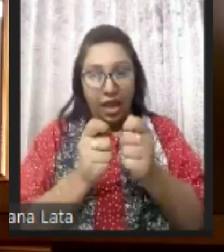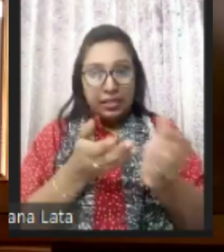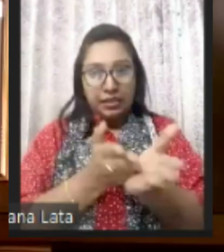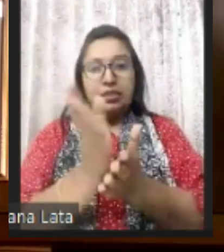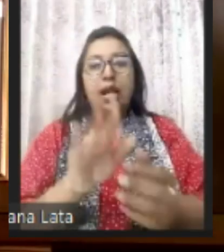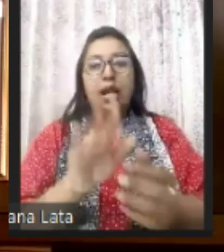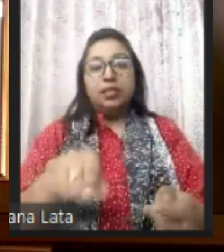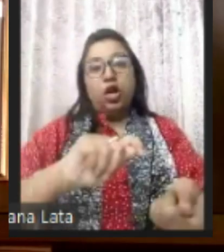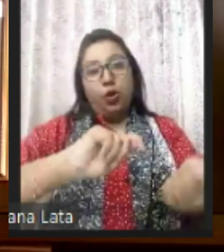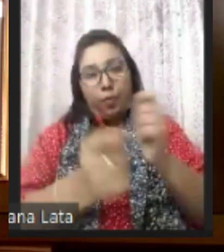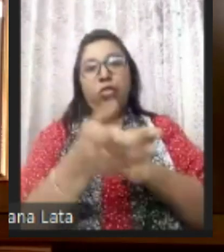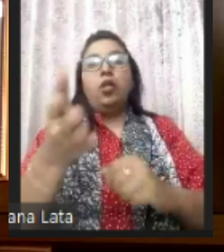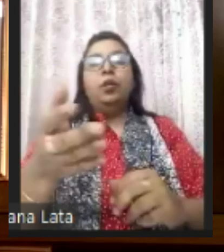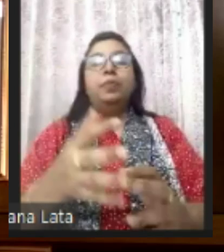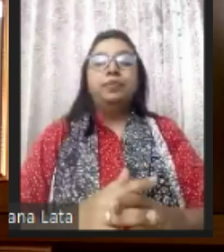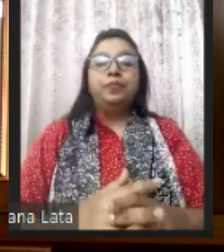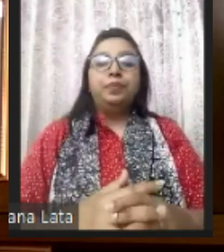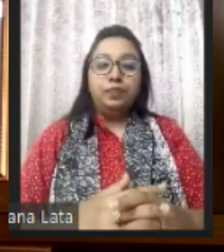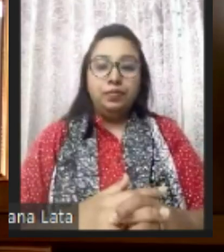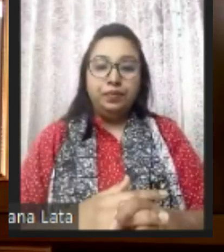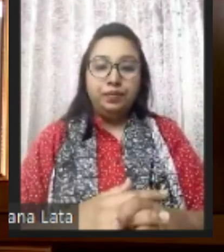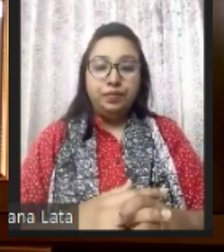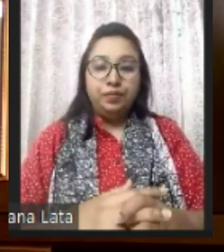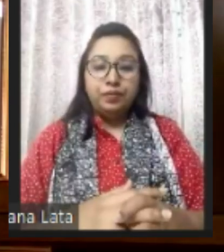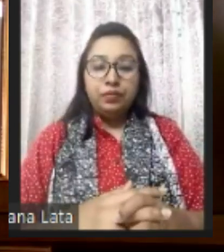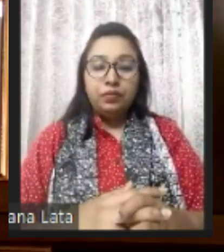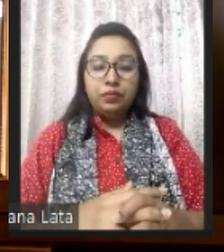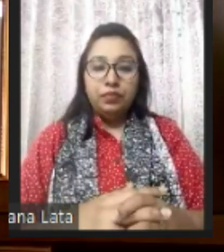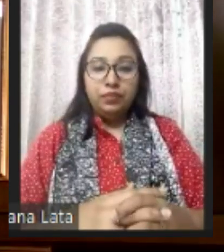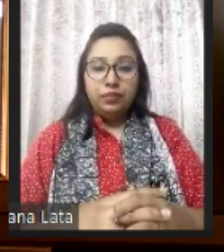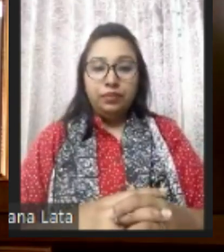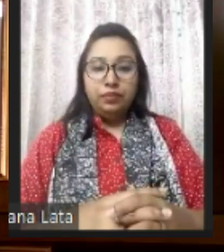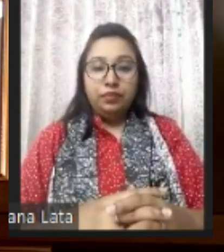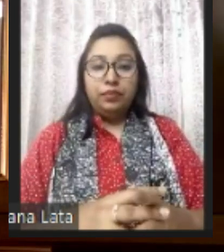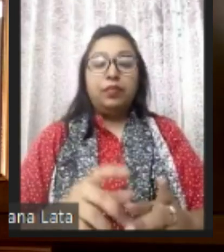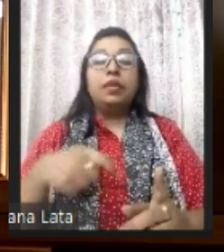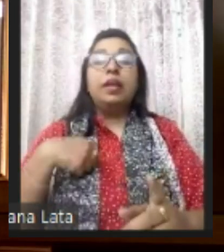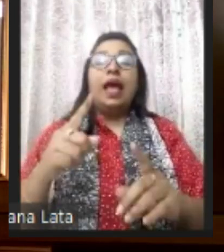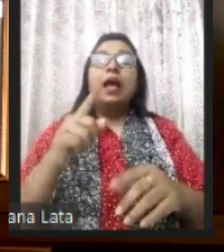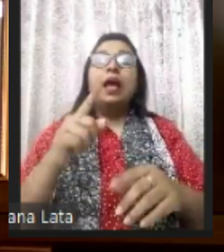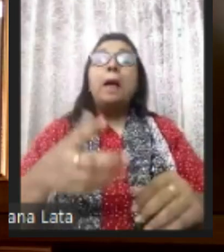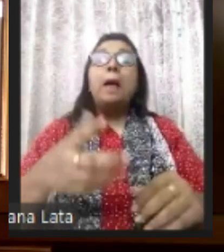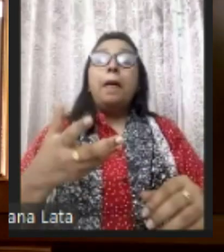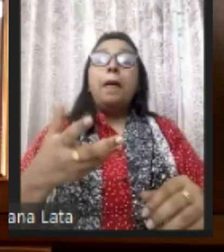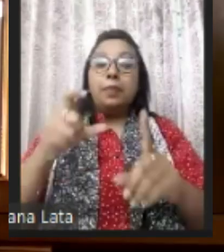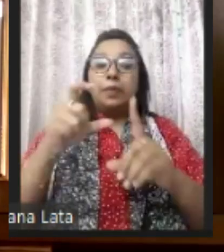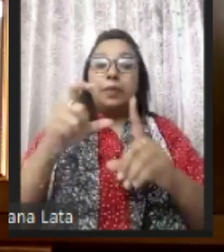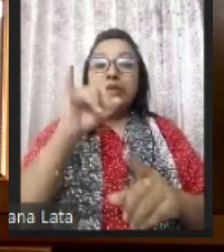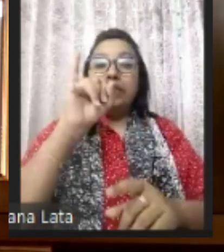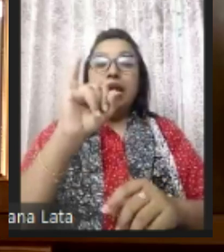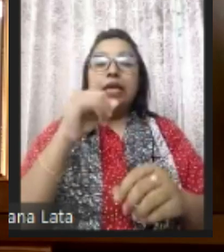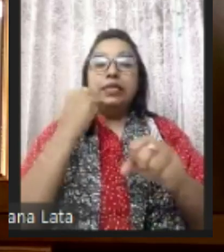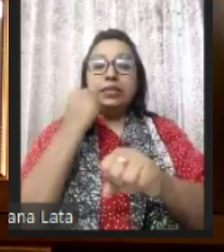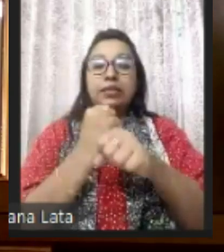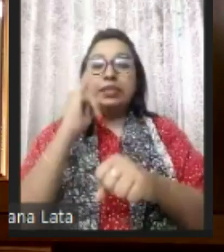sectors. In the last opening ceremony of Digital Bangladesh Day in 22nd December, Honorable Prime